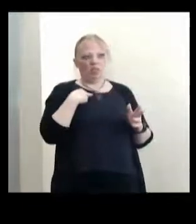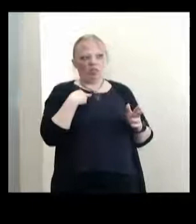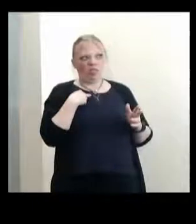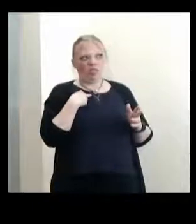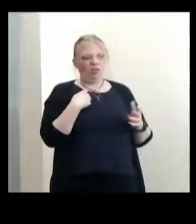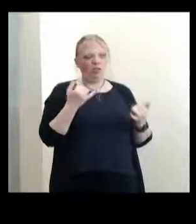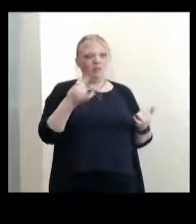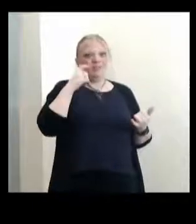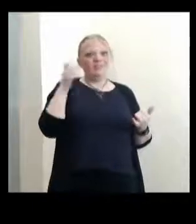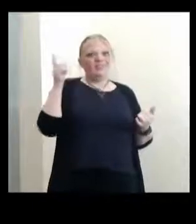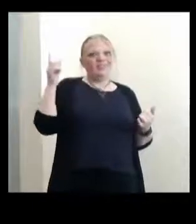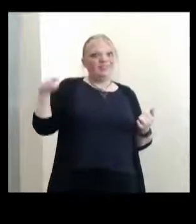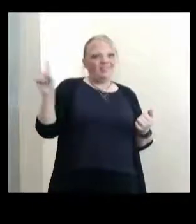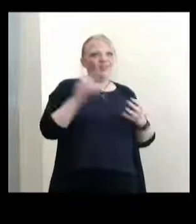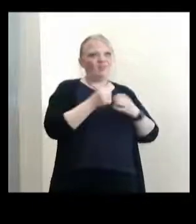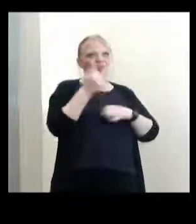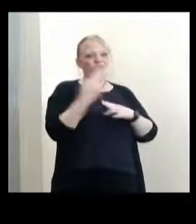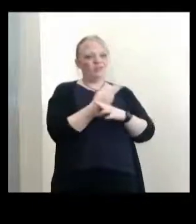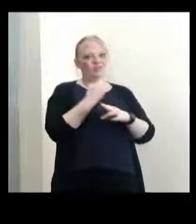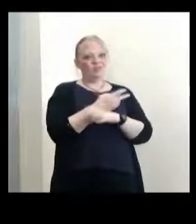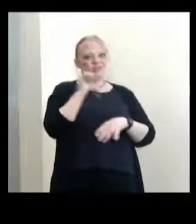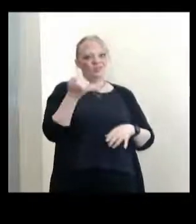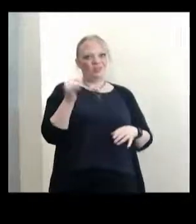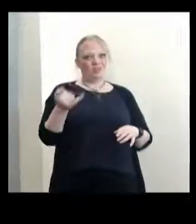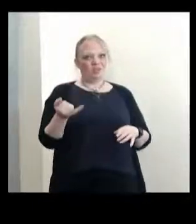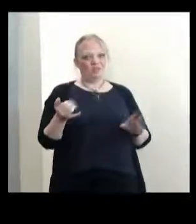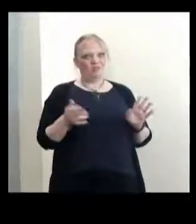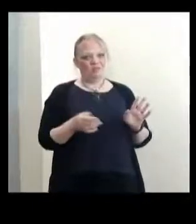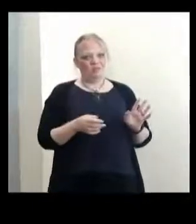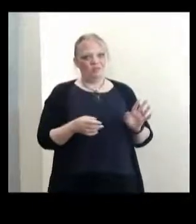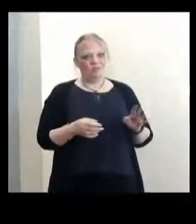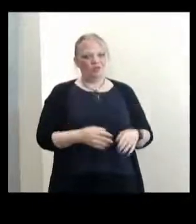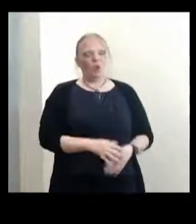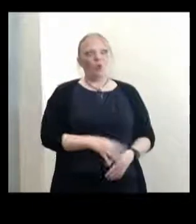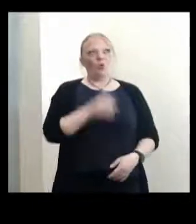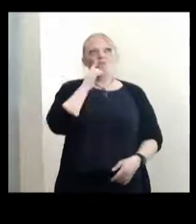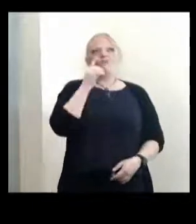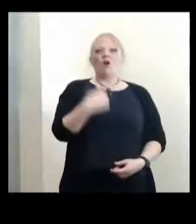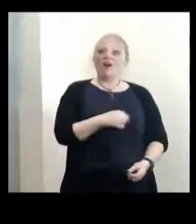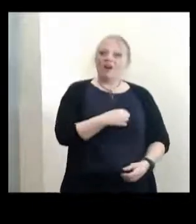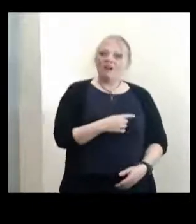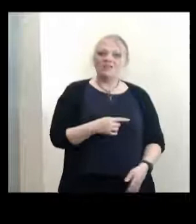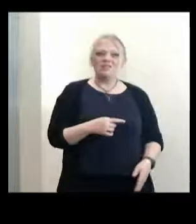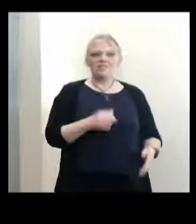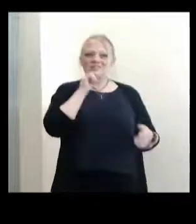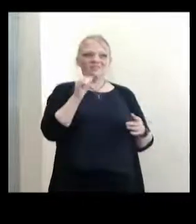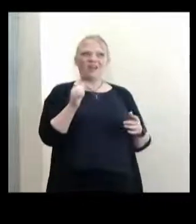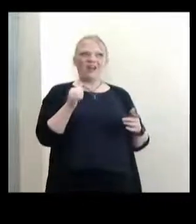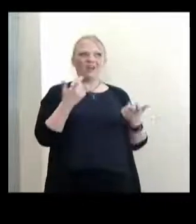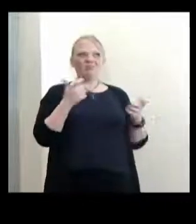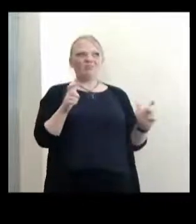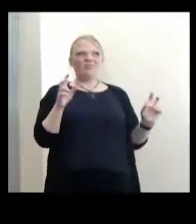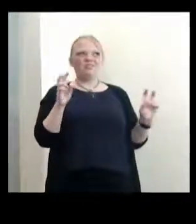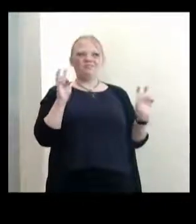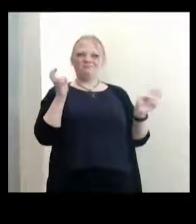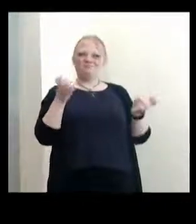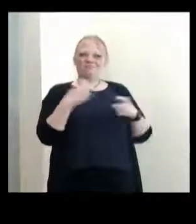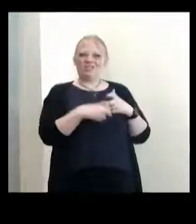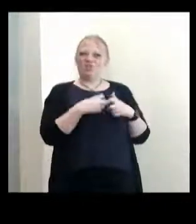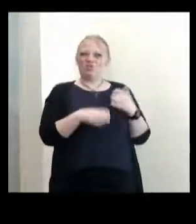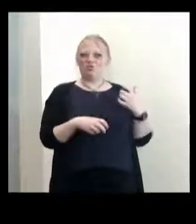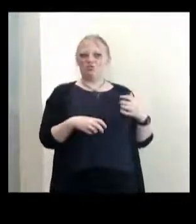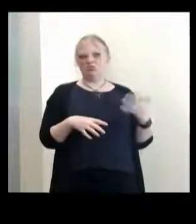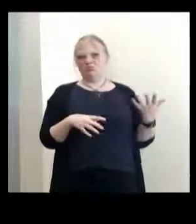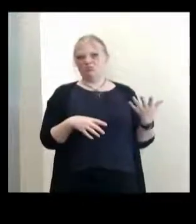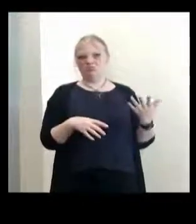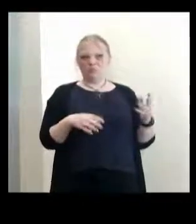been predominantly administering the Johnson & Johnson. So for us, it's less of an issue. As we said, we've had